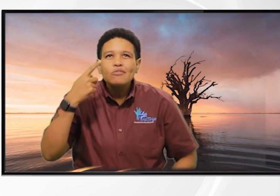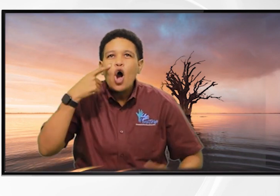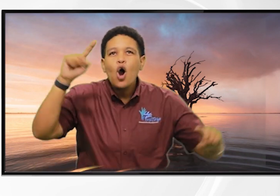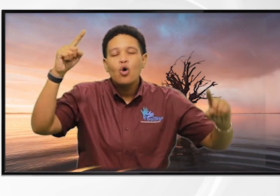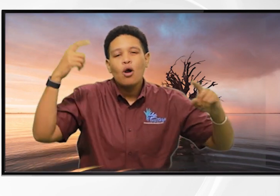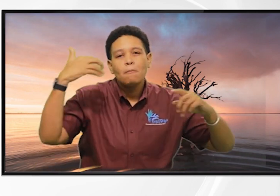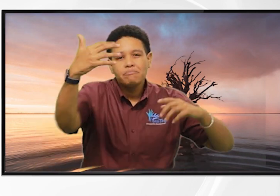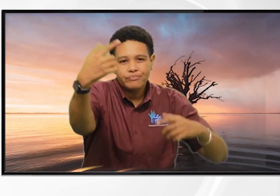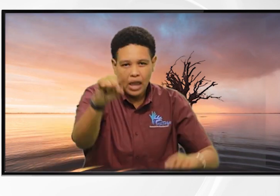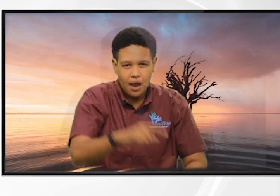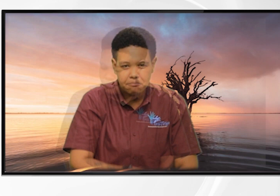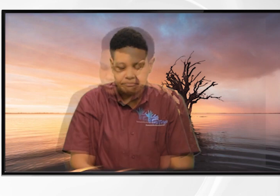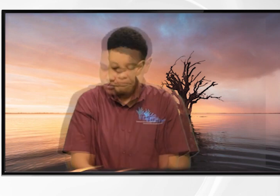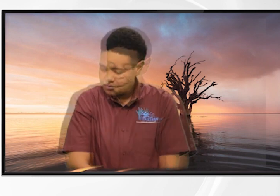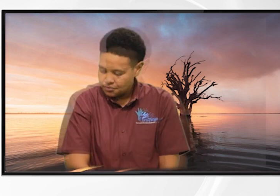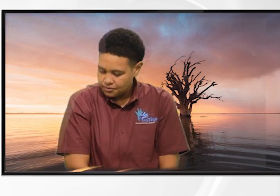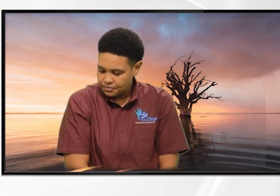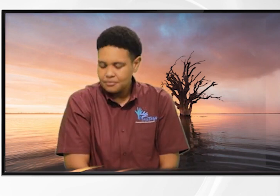outcome.